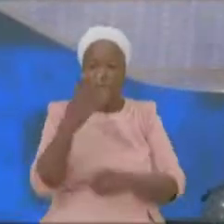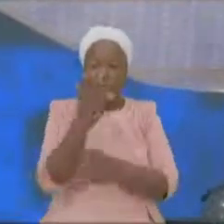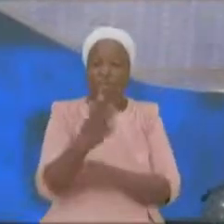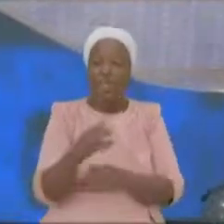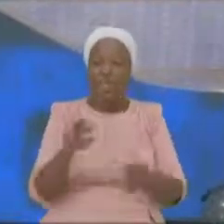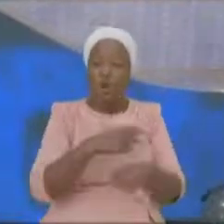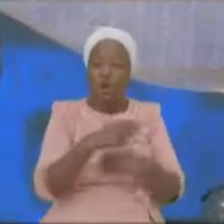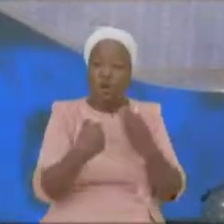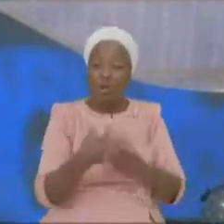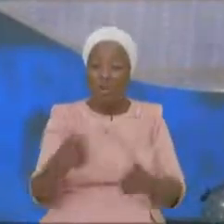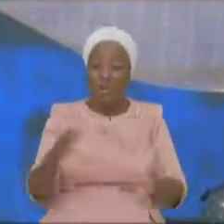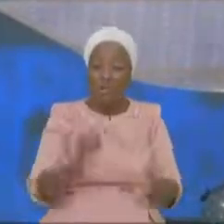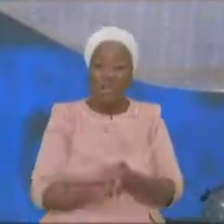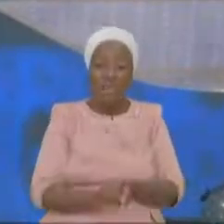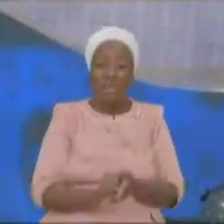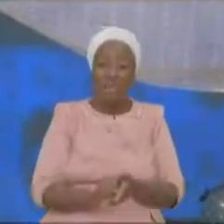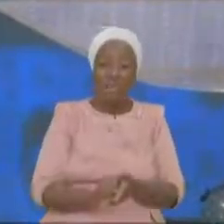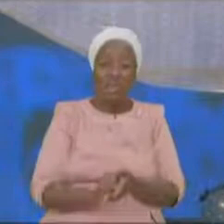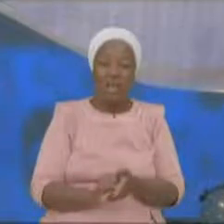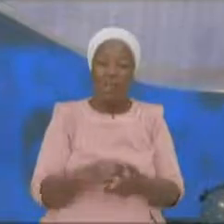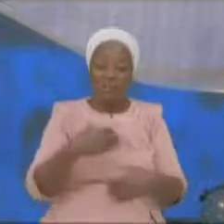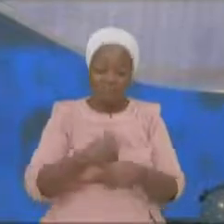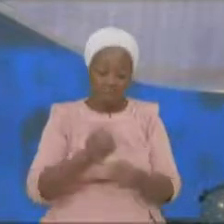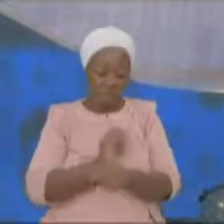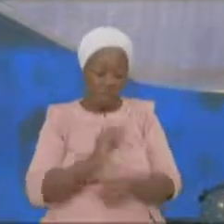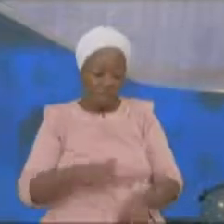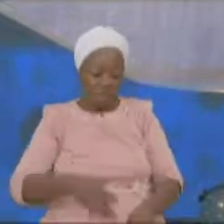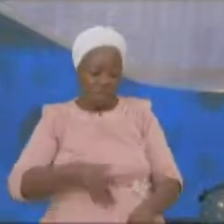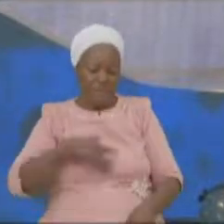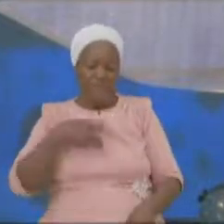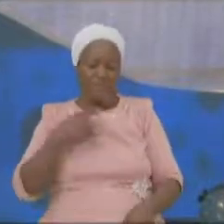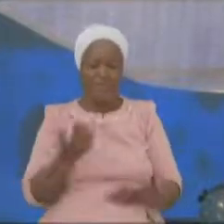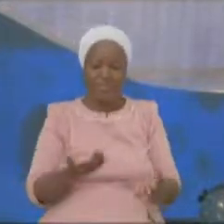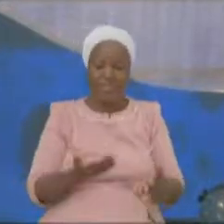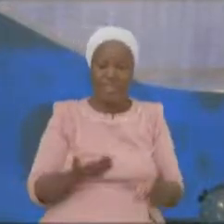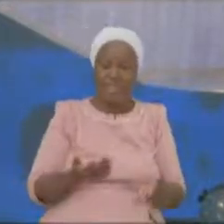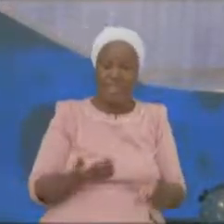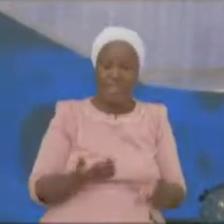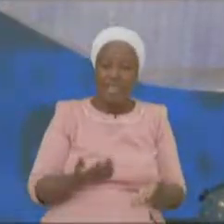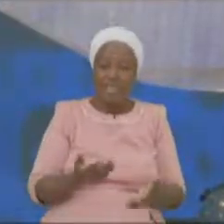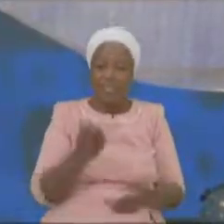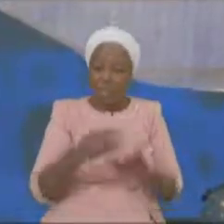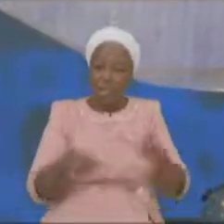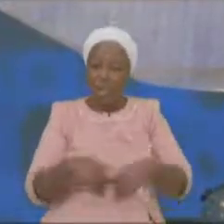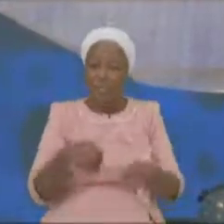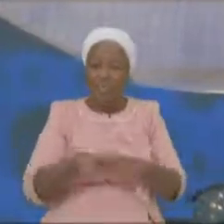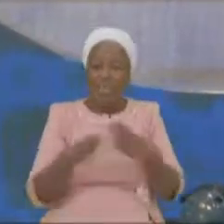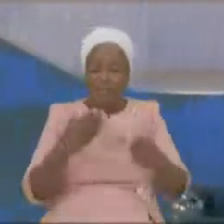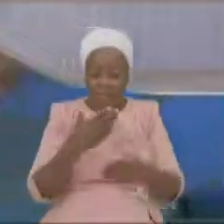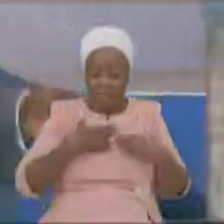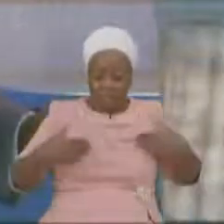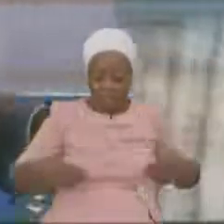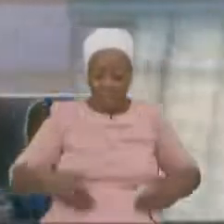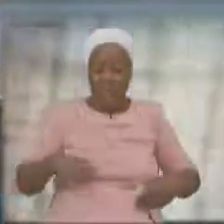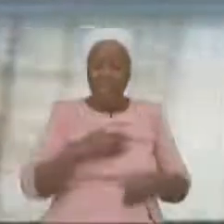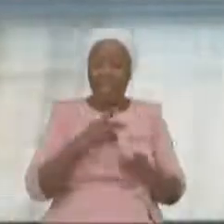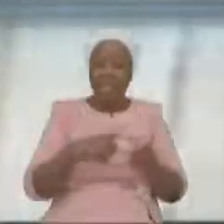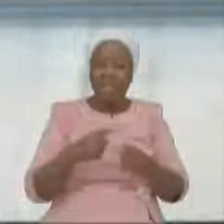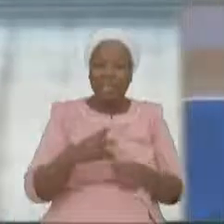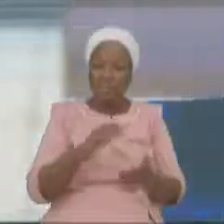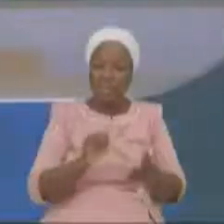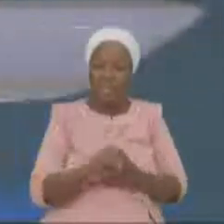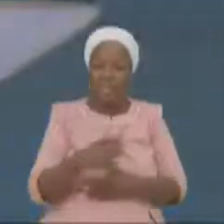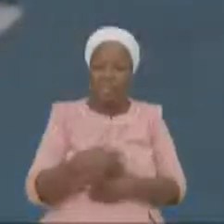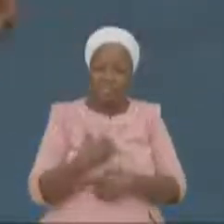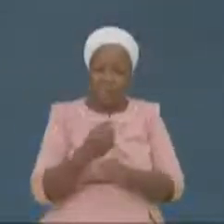things that minister to the flesh, the interests of the flesh, all the things that link you back